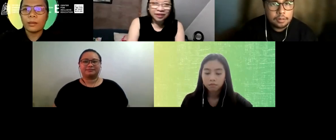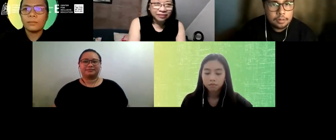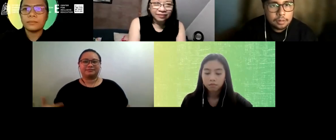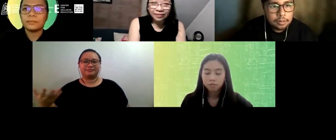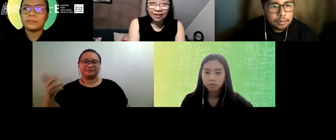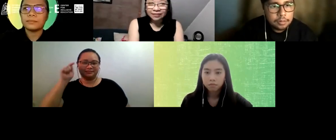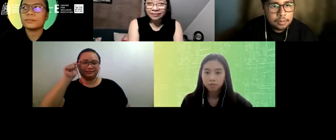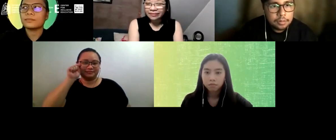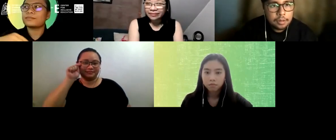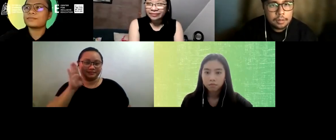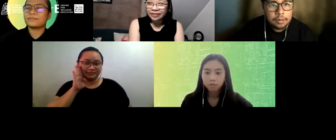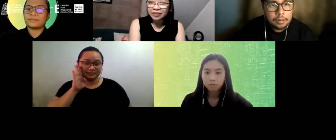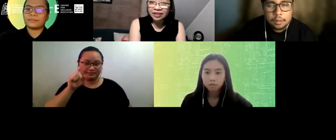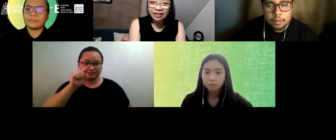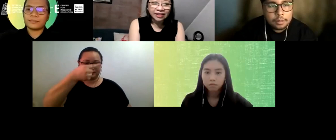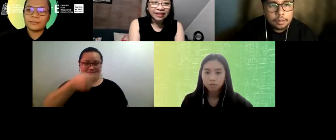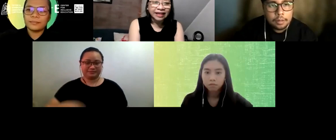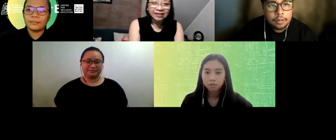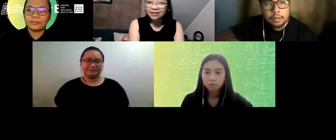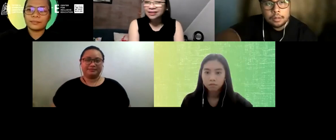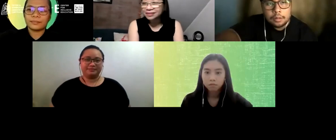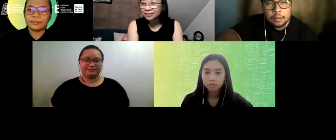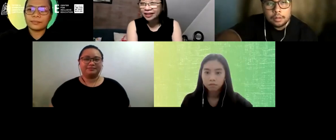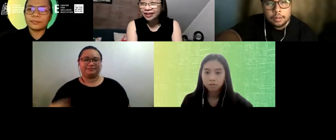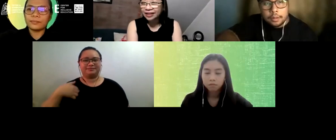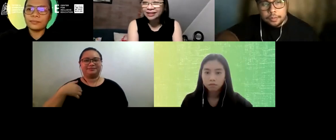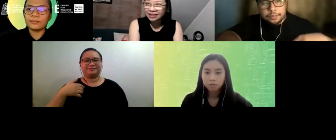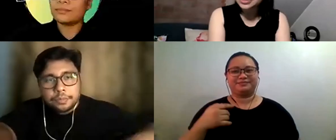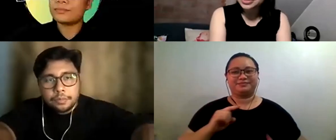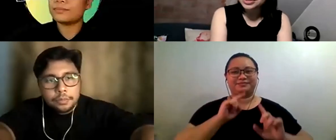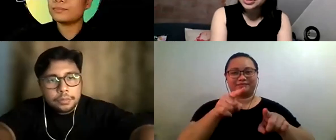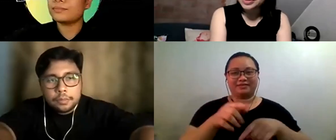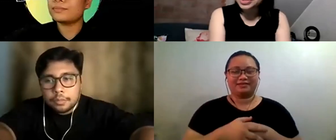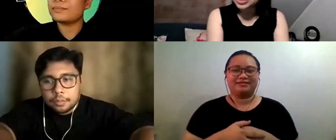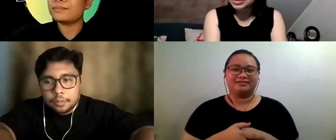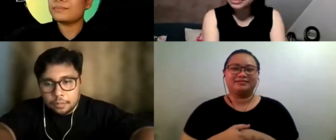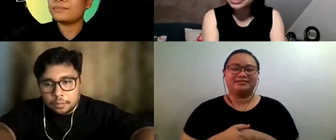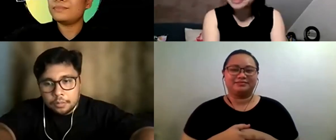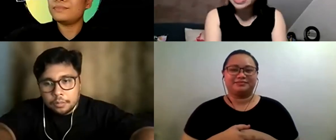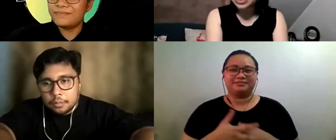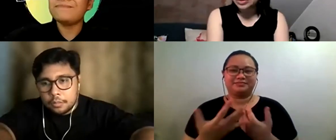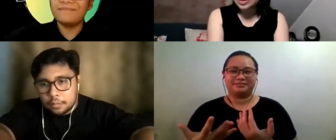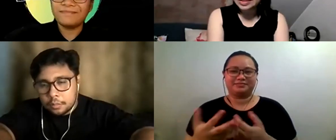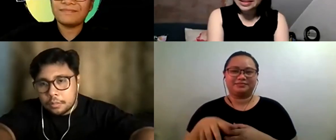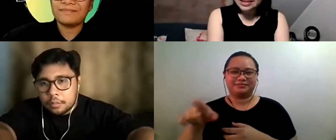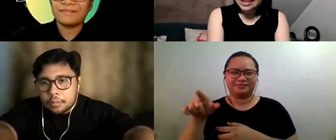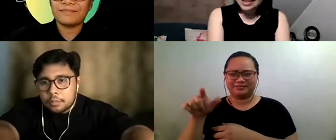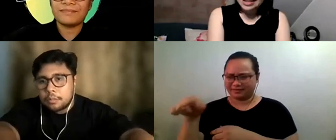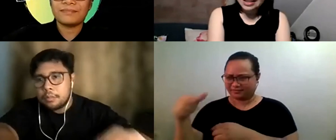Okay. Maybe I'll answer by answering also the question of Emiko.